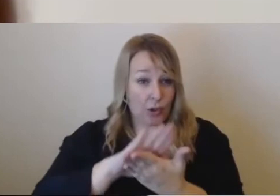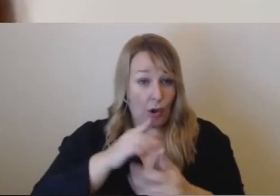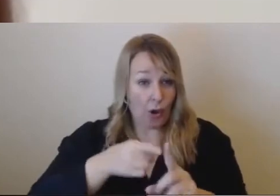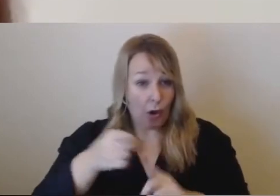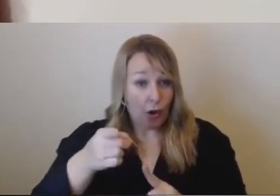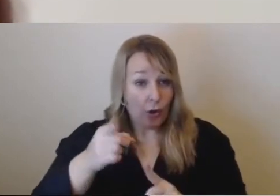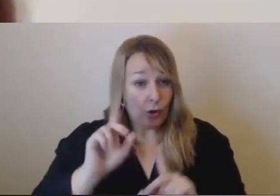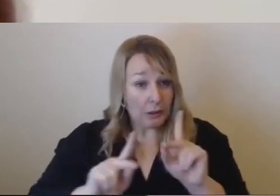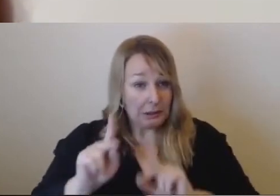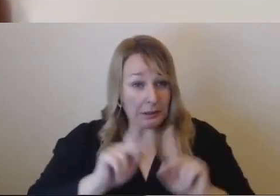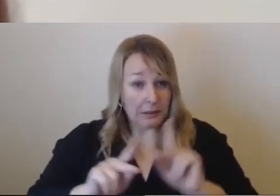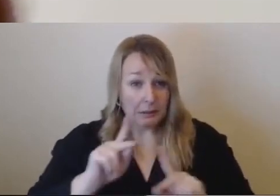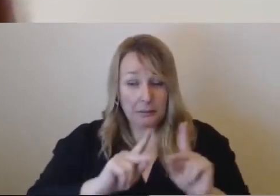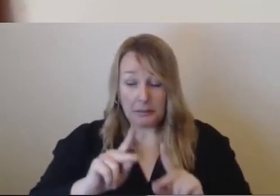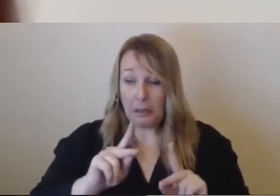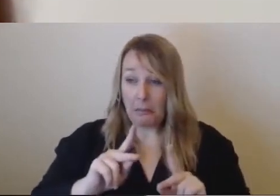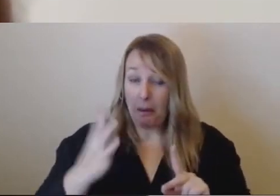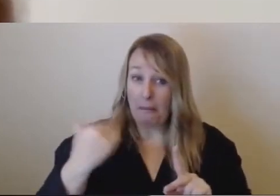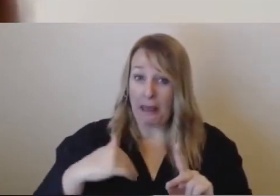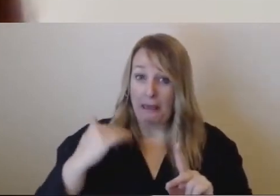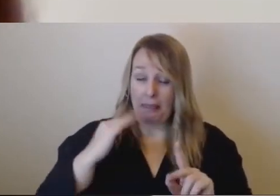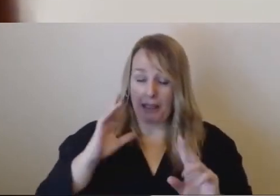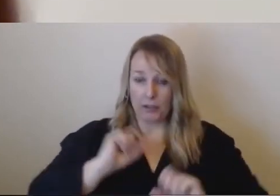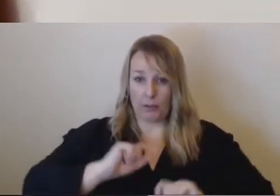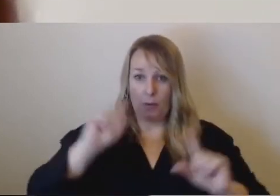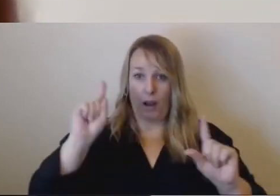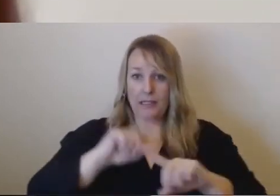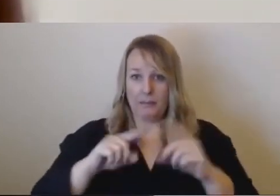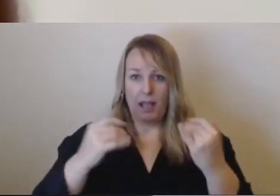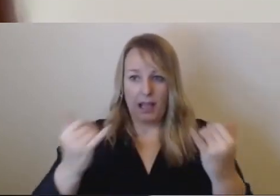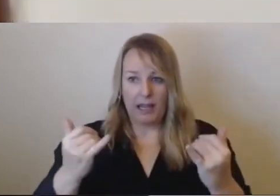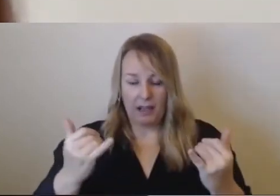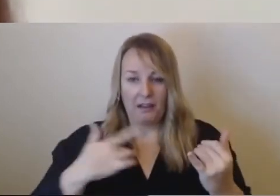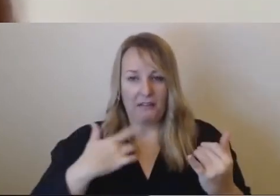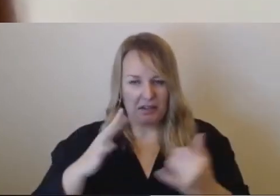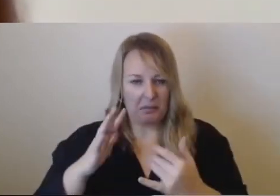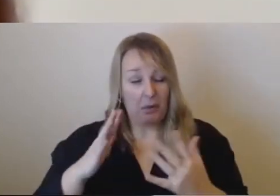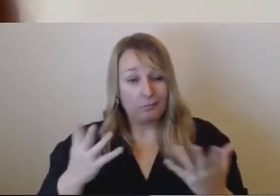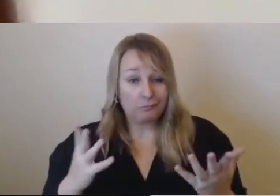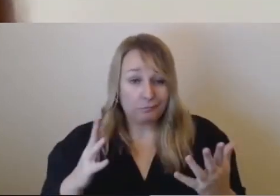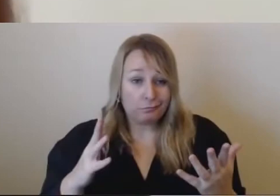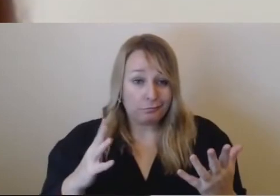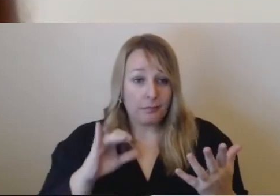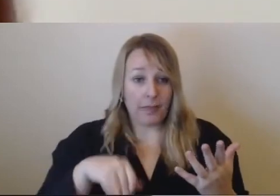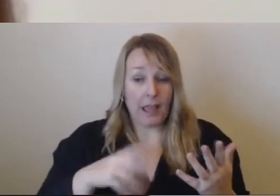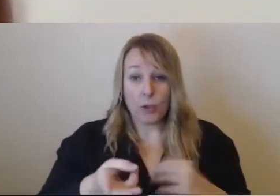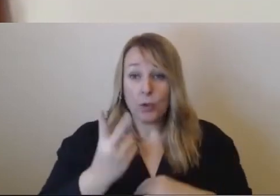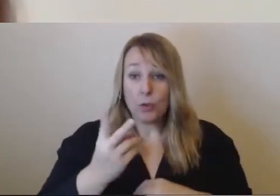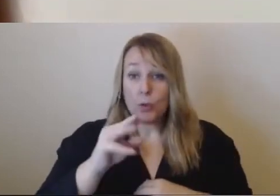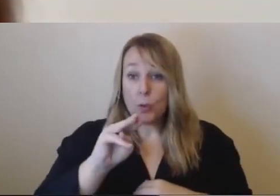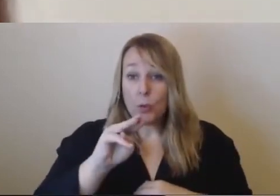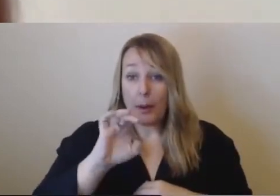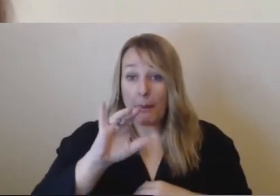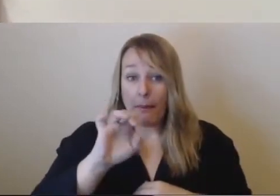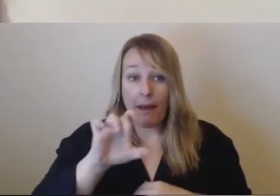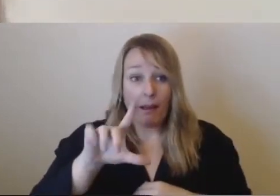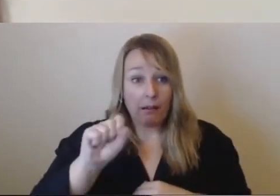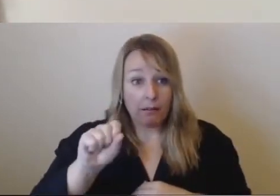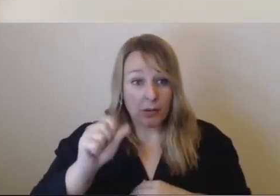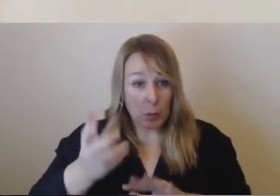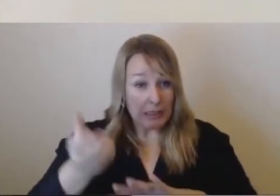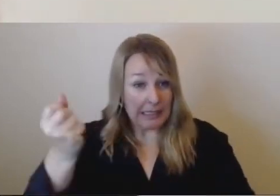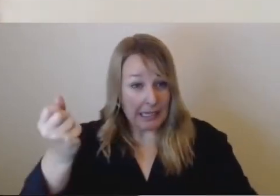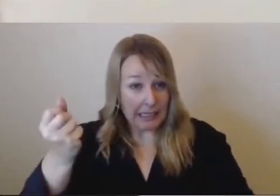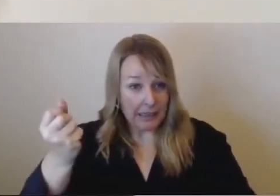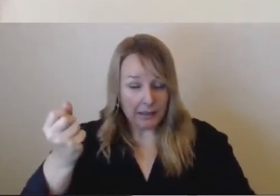are less surprised by this behavior. But when the two Michaels were taken, I think that really shattered some of the norms. Although many of